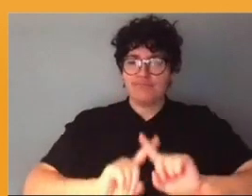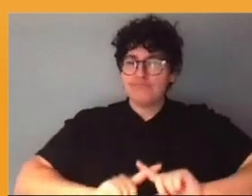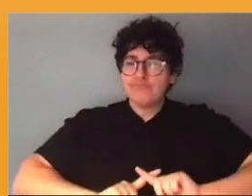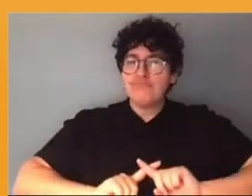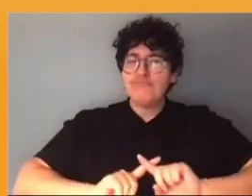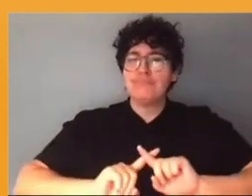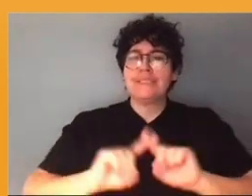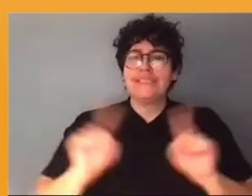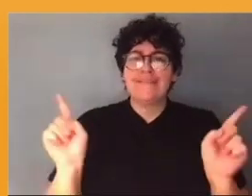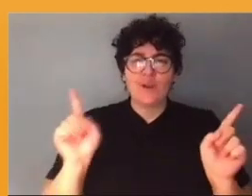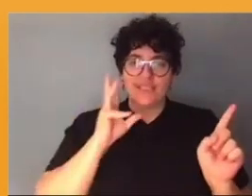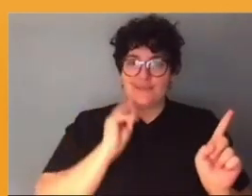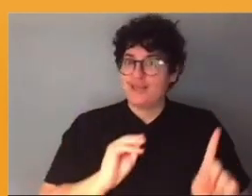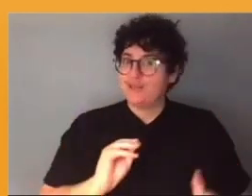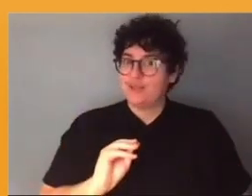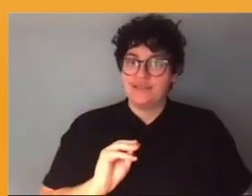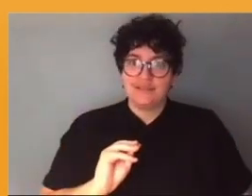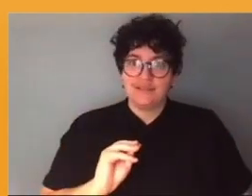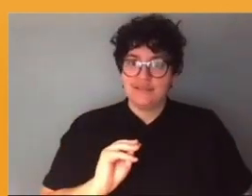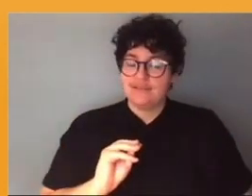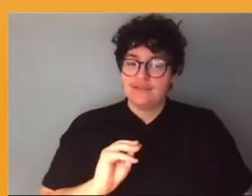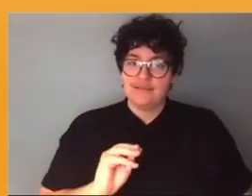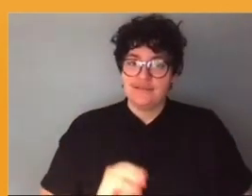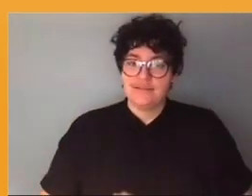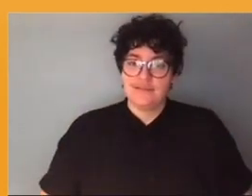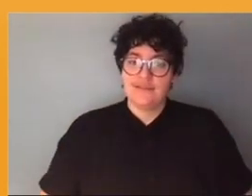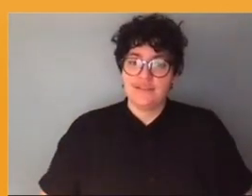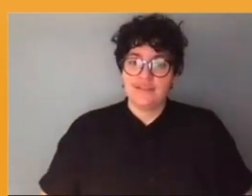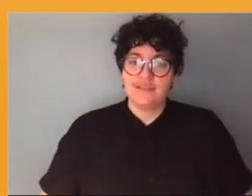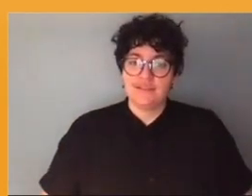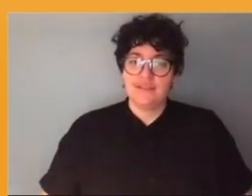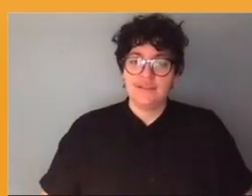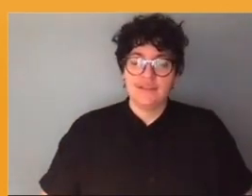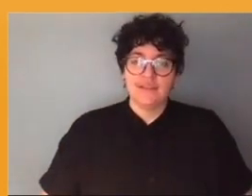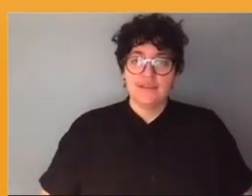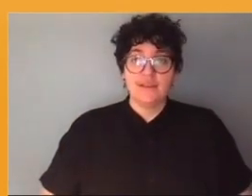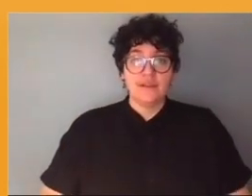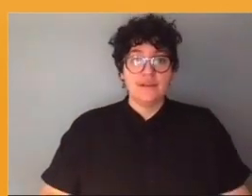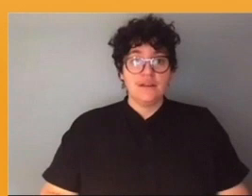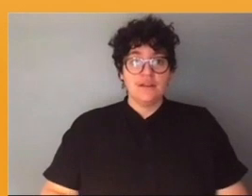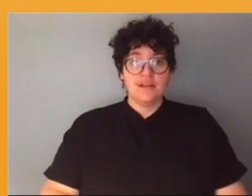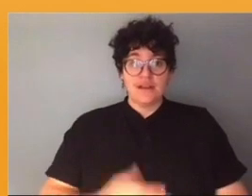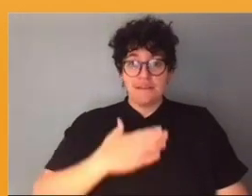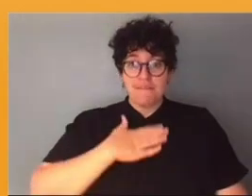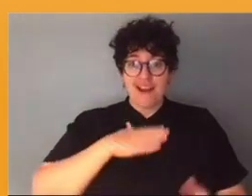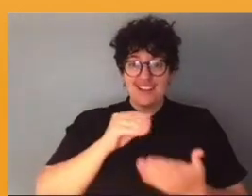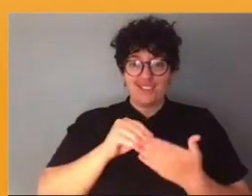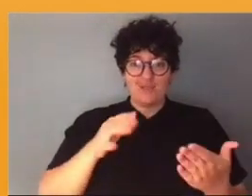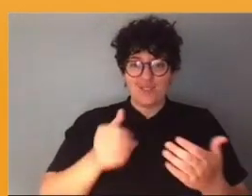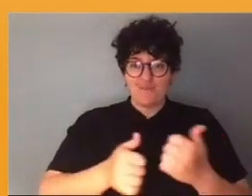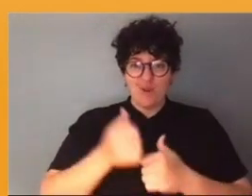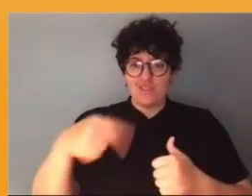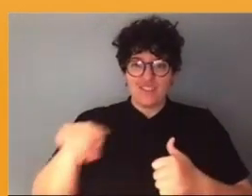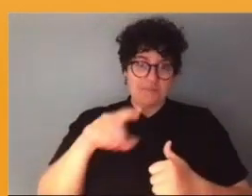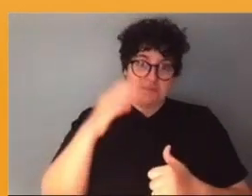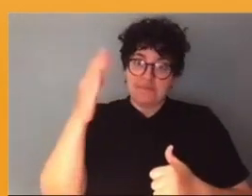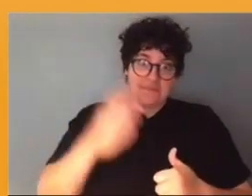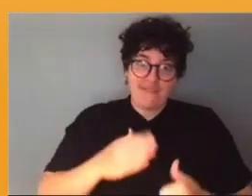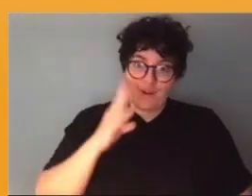different experience. And most of my students have never had